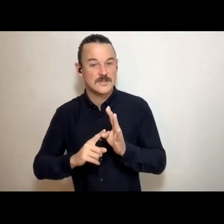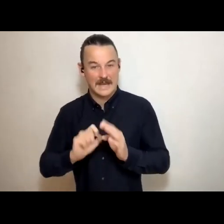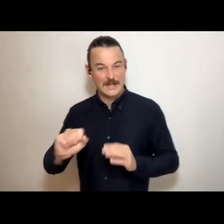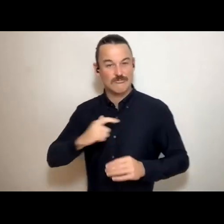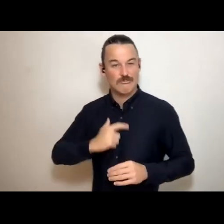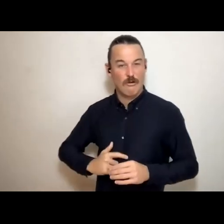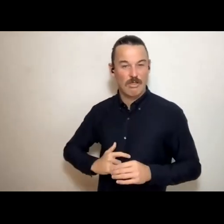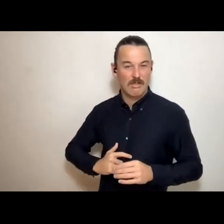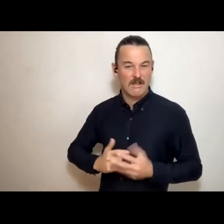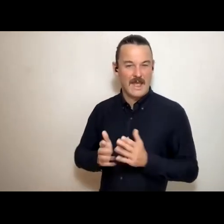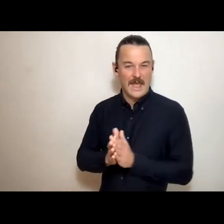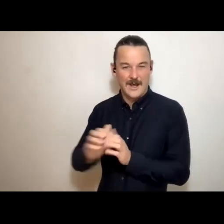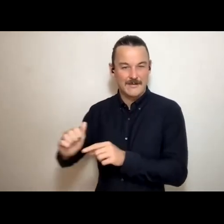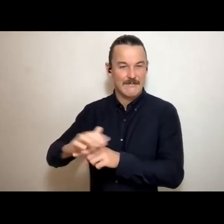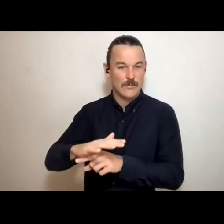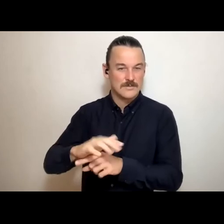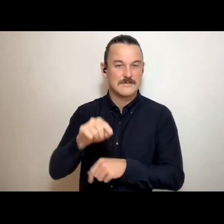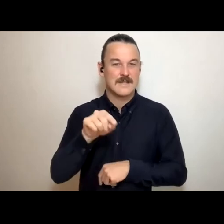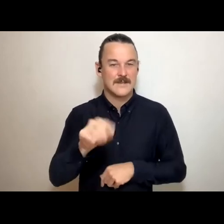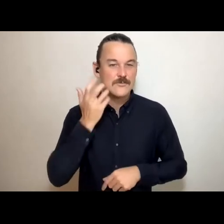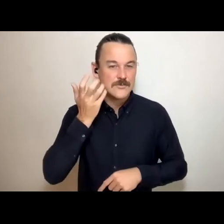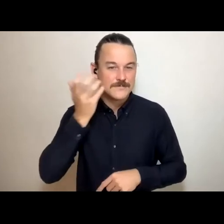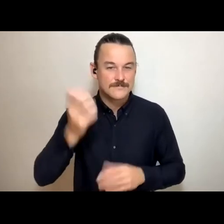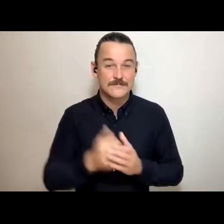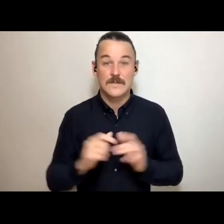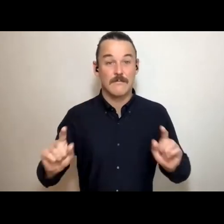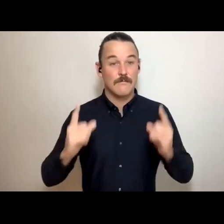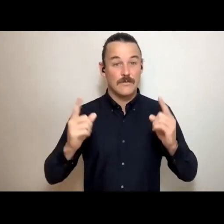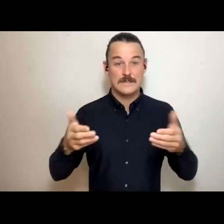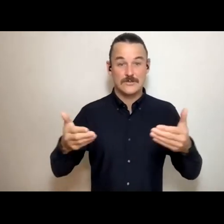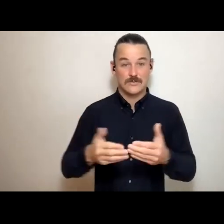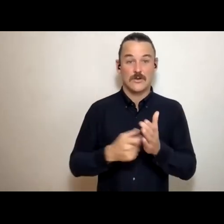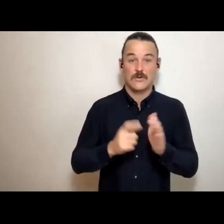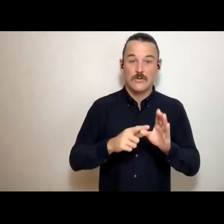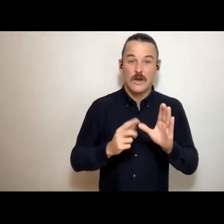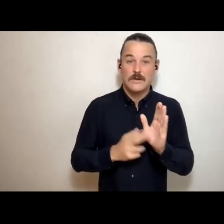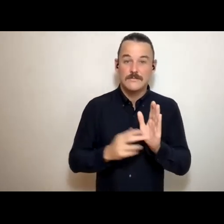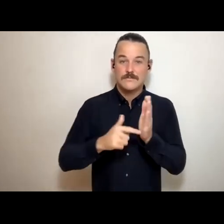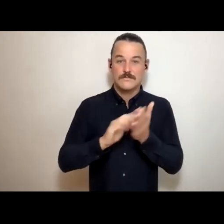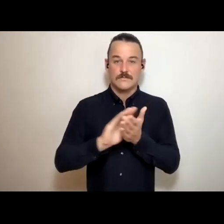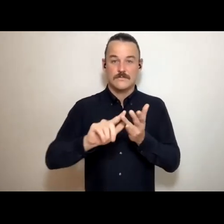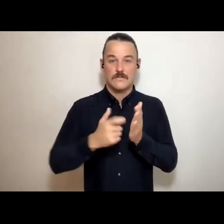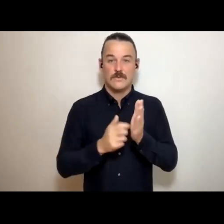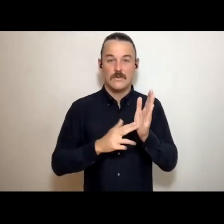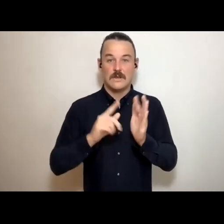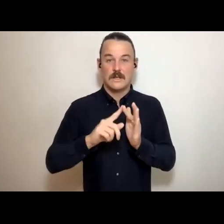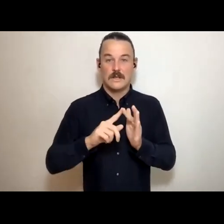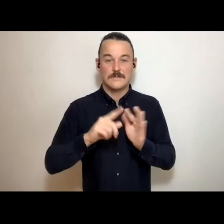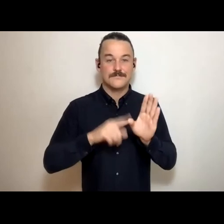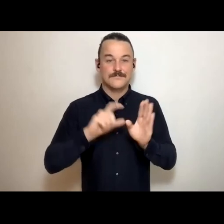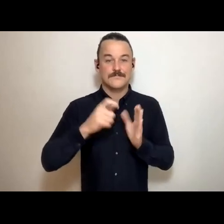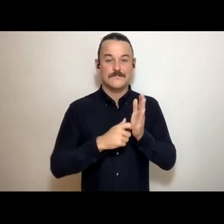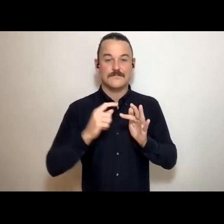of all, who I'd like to introduce is Ryan Thornecroft, a wonderful colleague that I have at Western Sydney